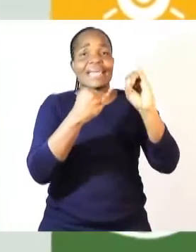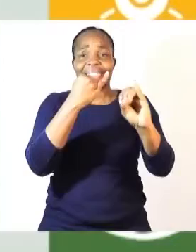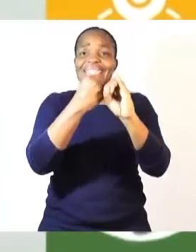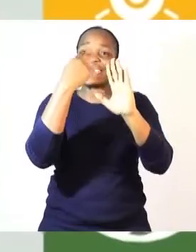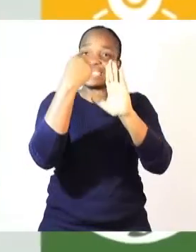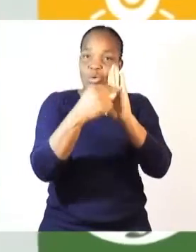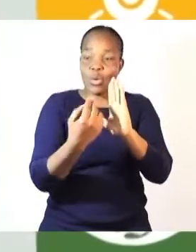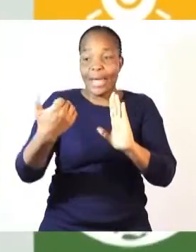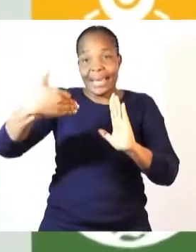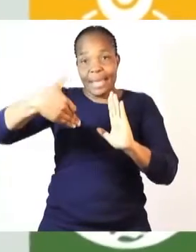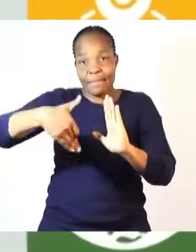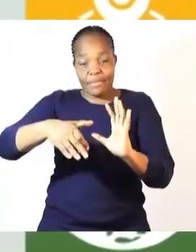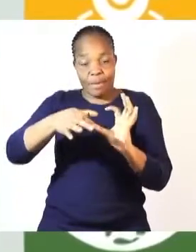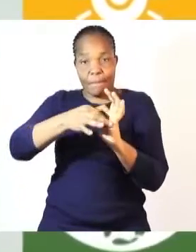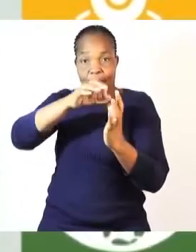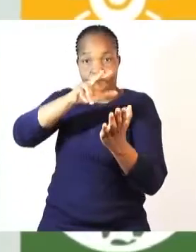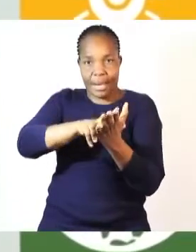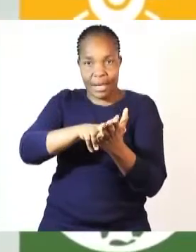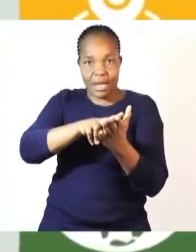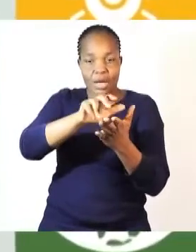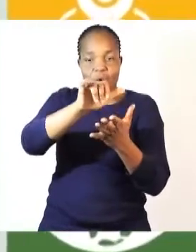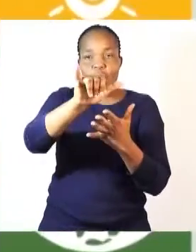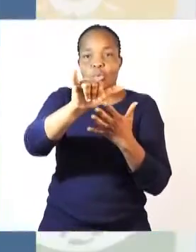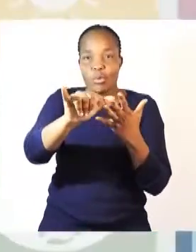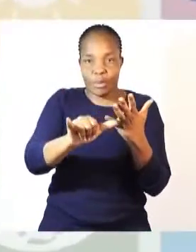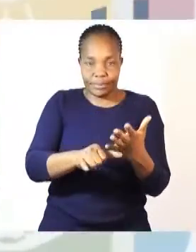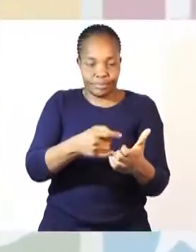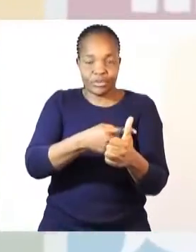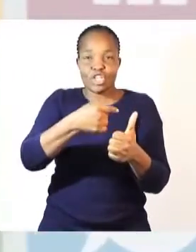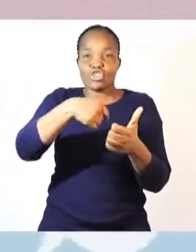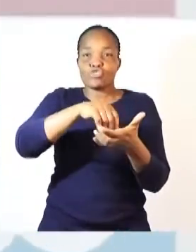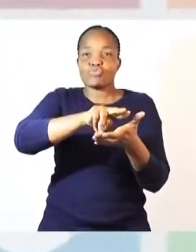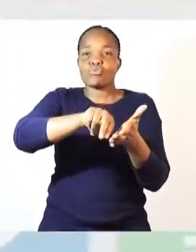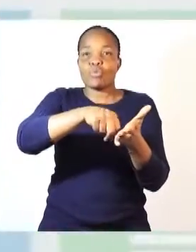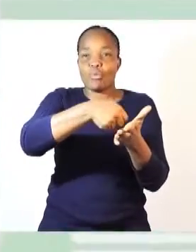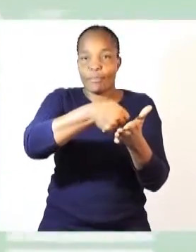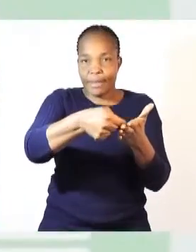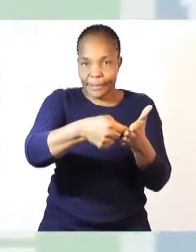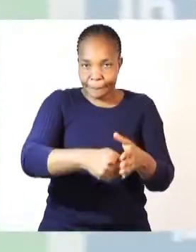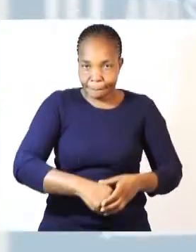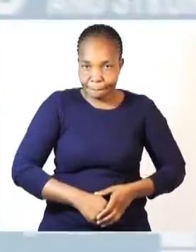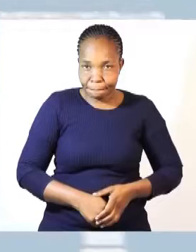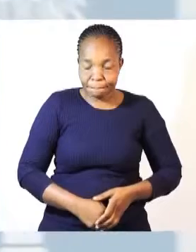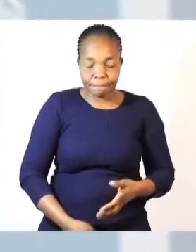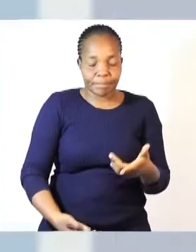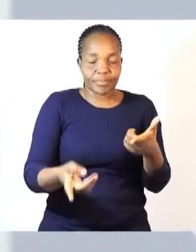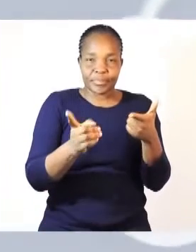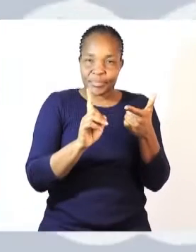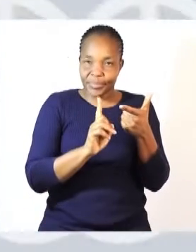which Namibia is a signatory to are UN Convention on the Rights of Persons with Disabilities,